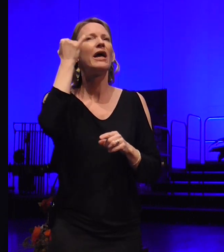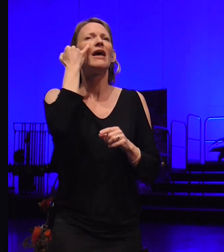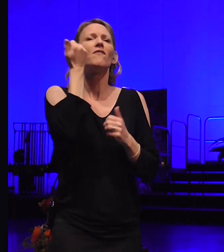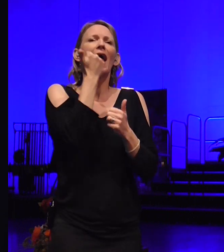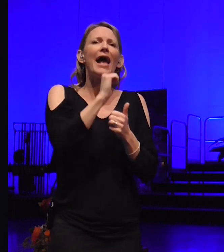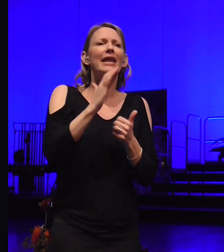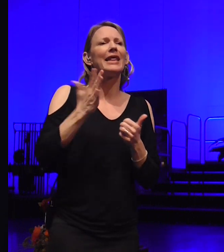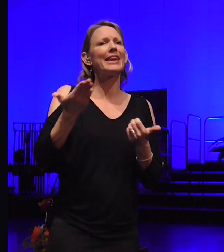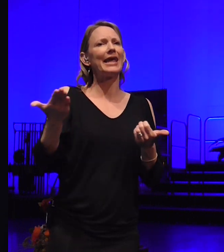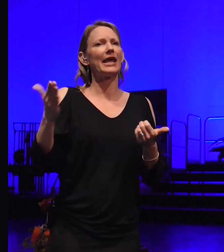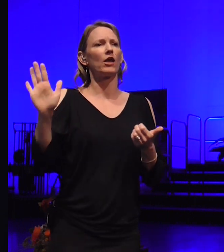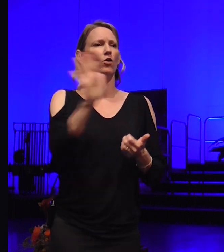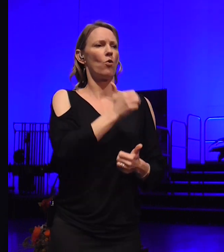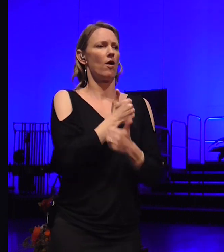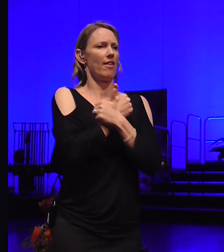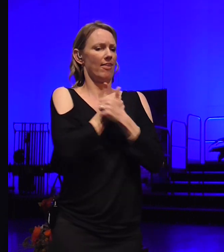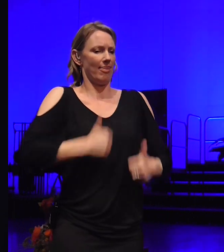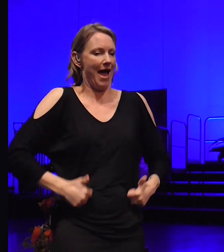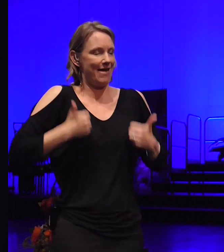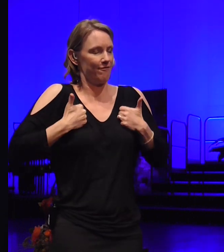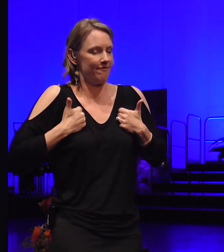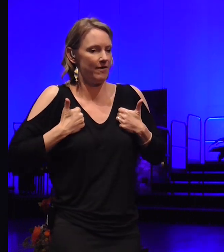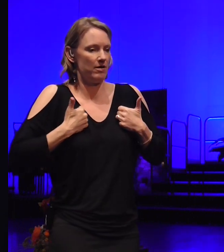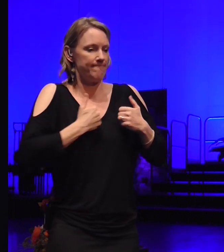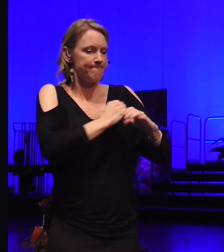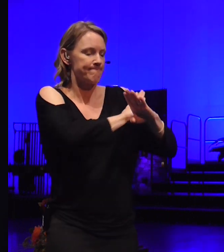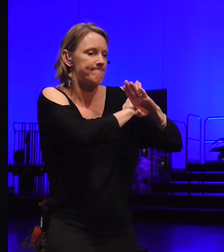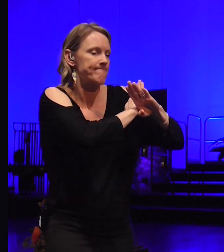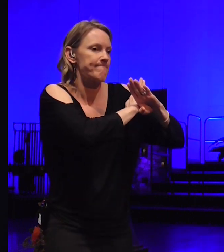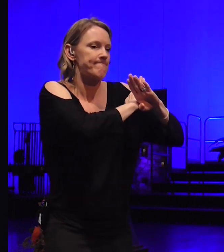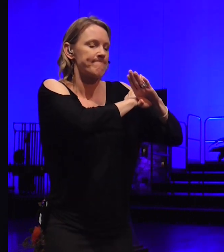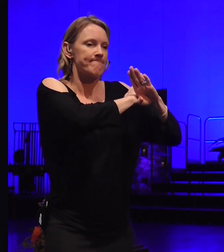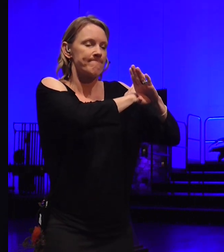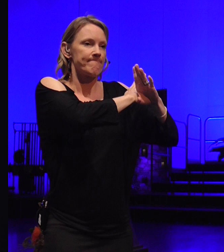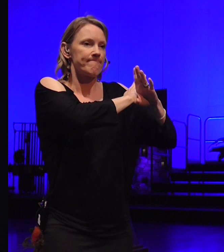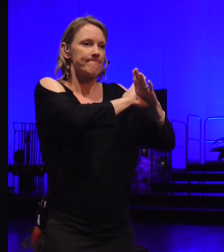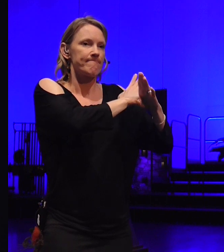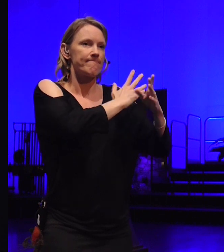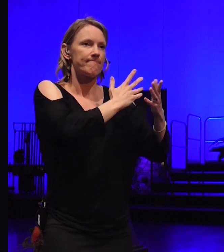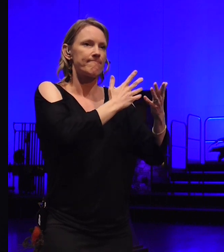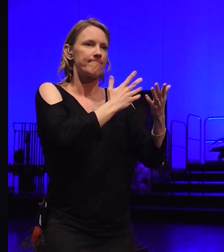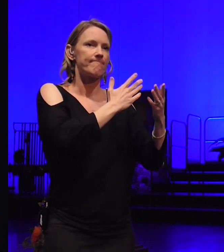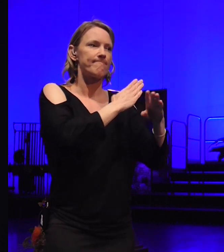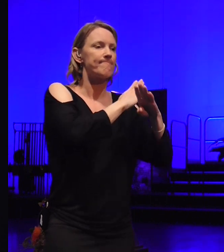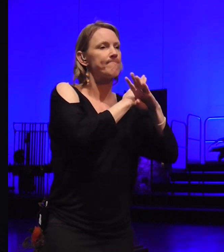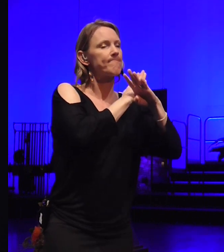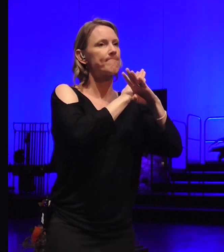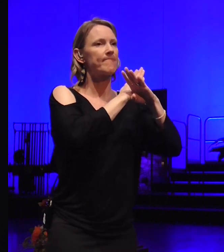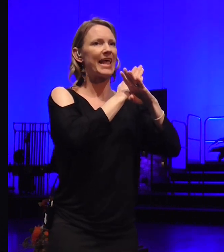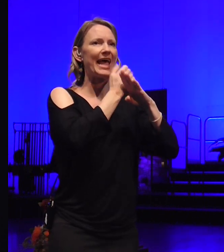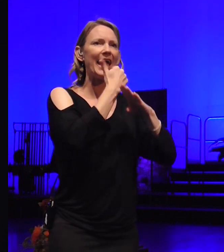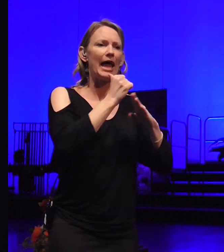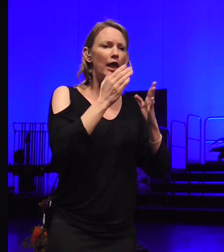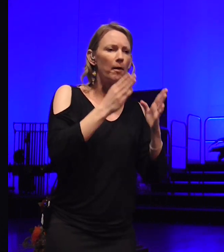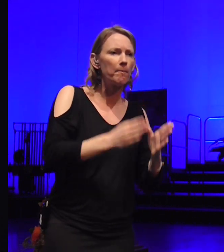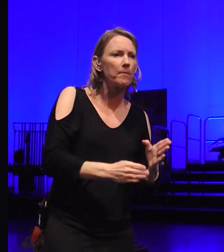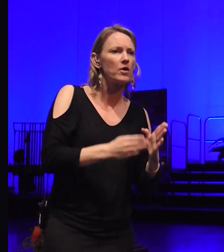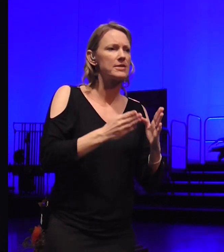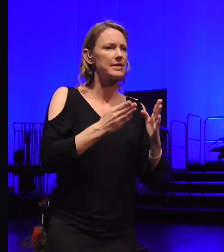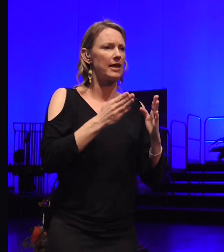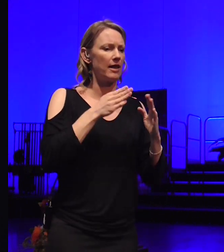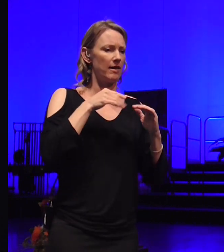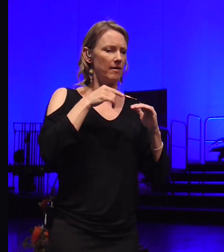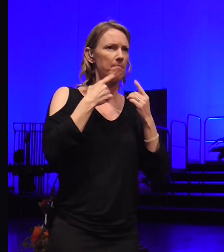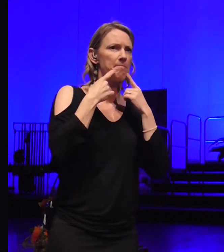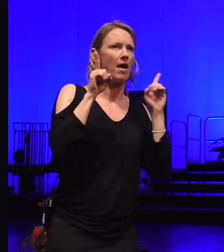if there is anything in your life that is in the way, that just stands in the way of any person right here, of reaching